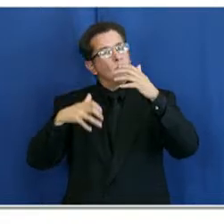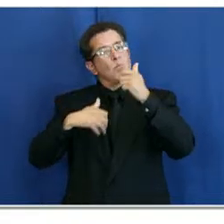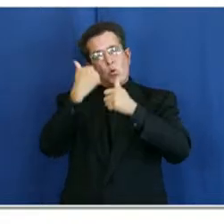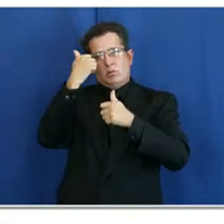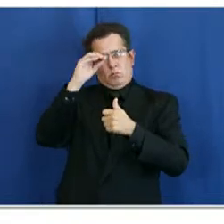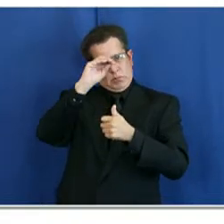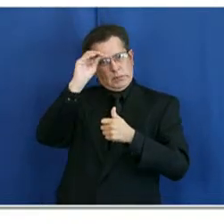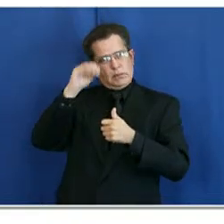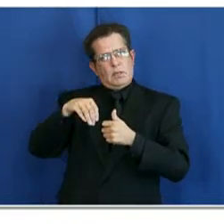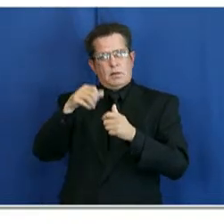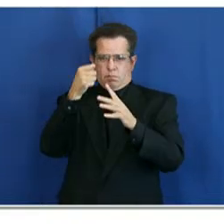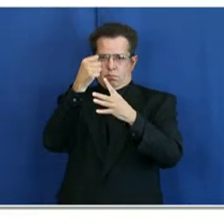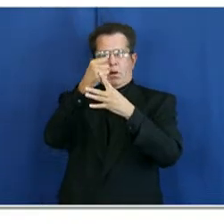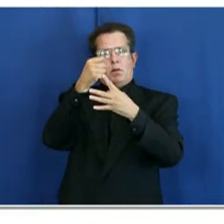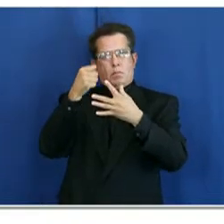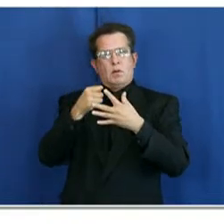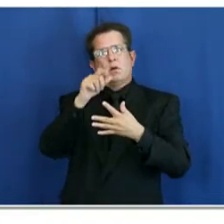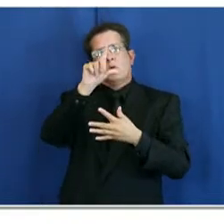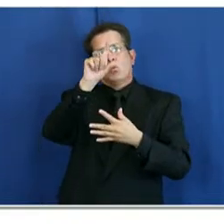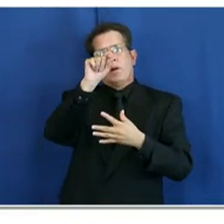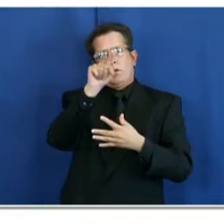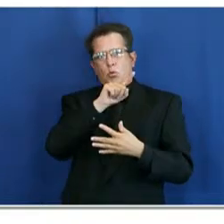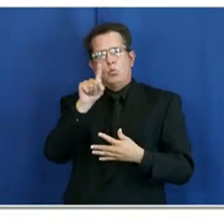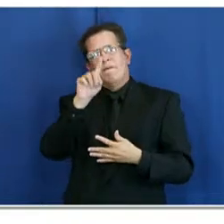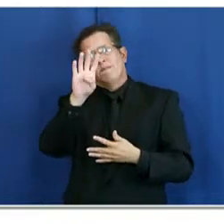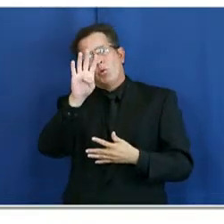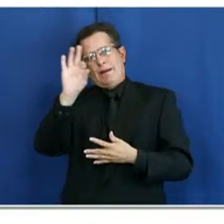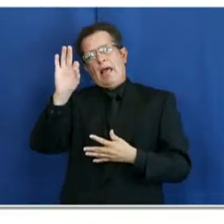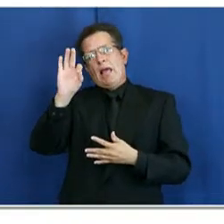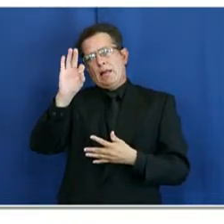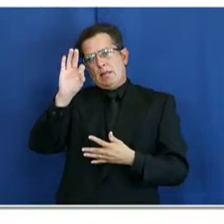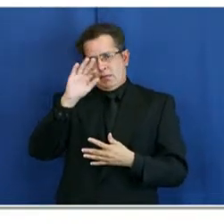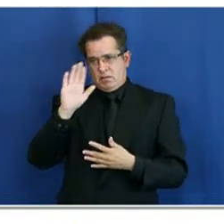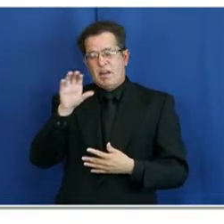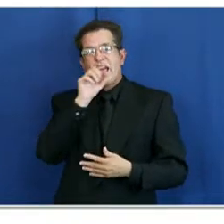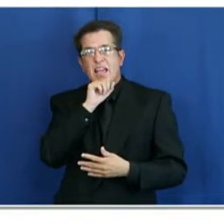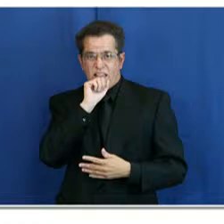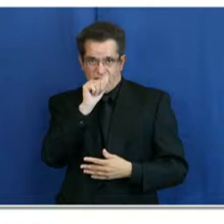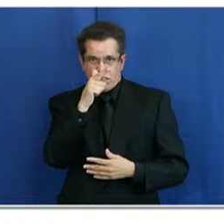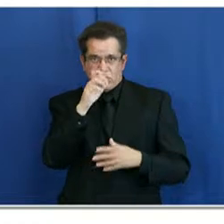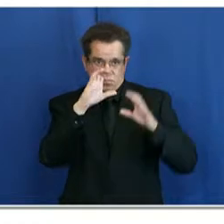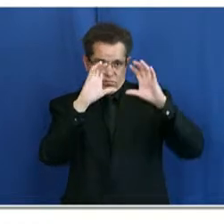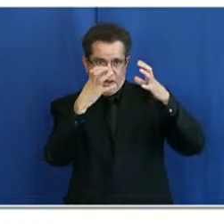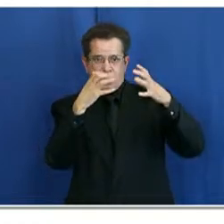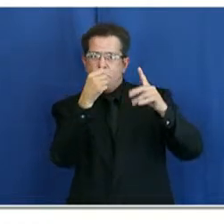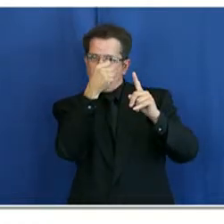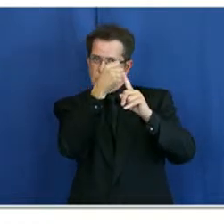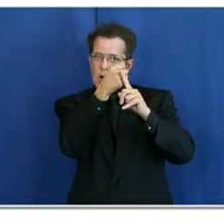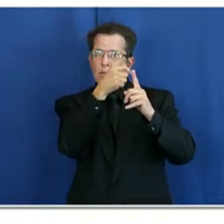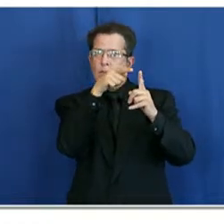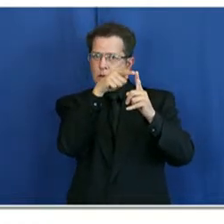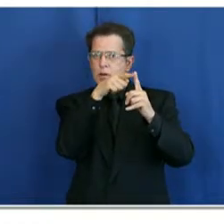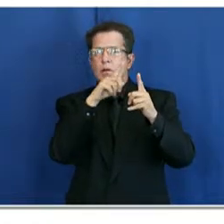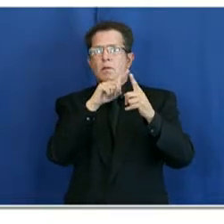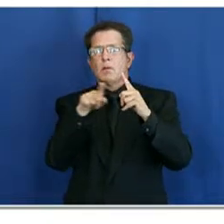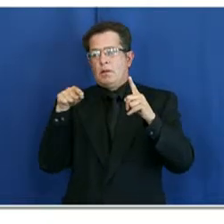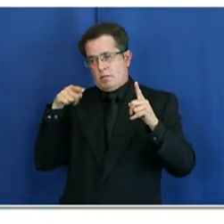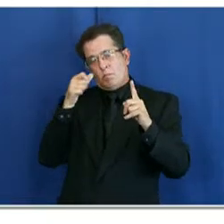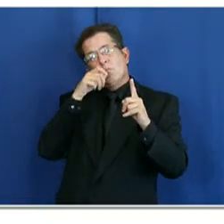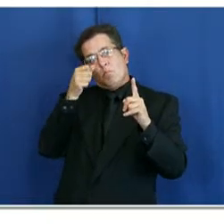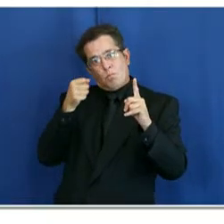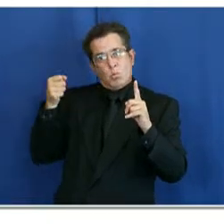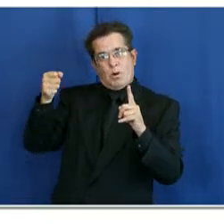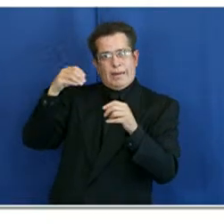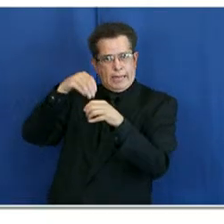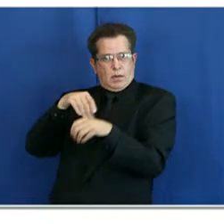of the cases are in the 20 to 49 year age groups, but when we talk about